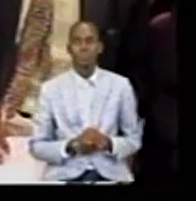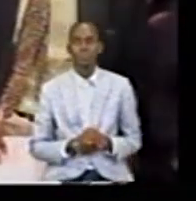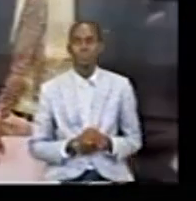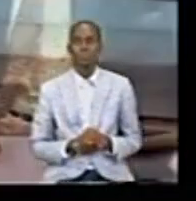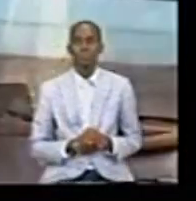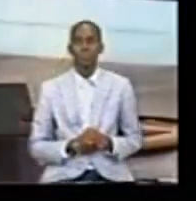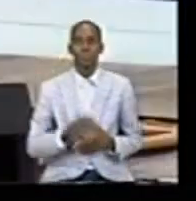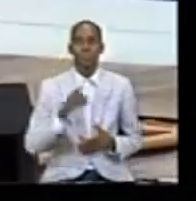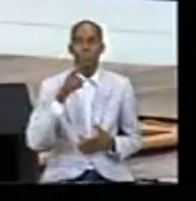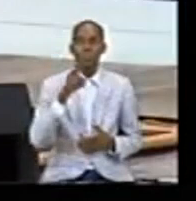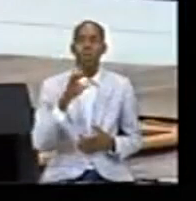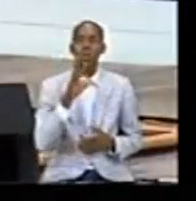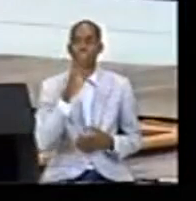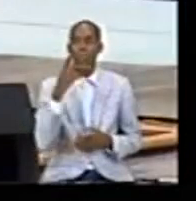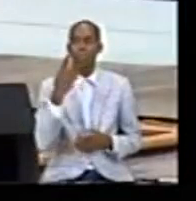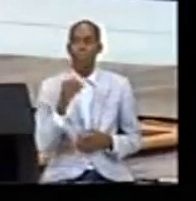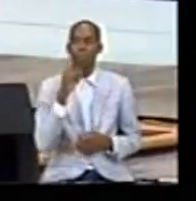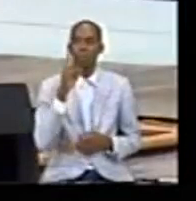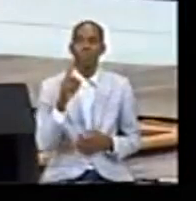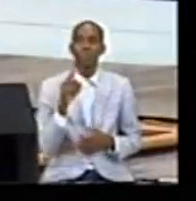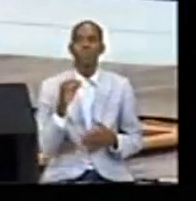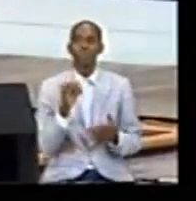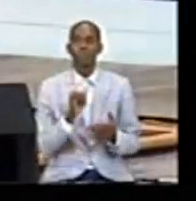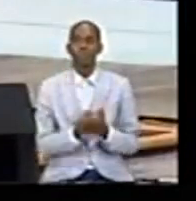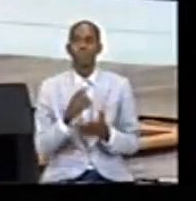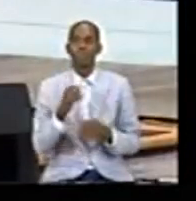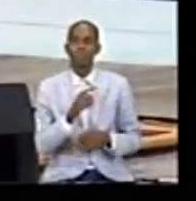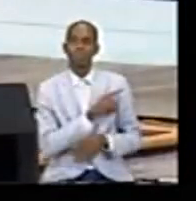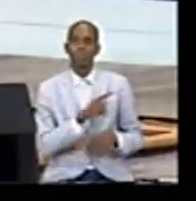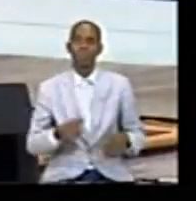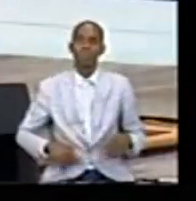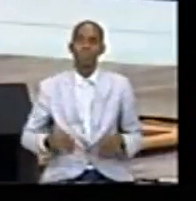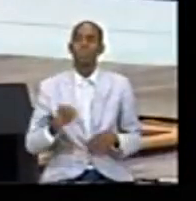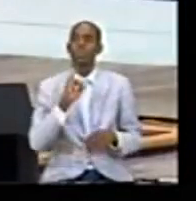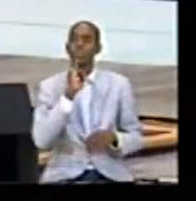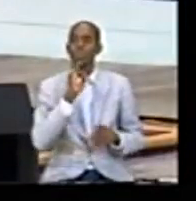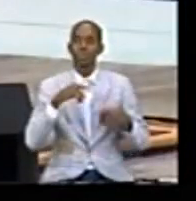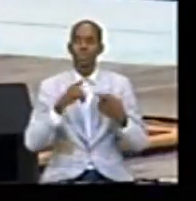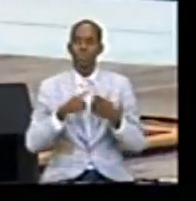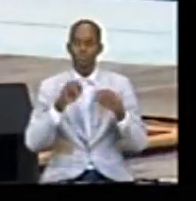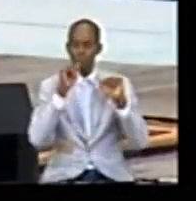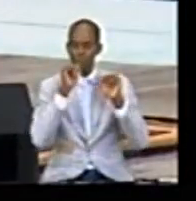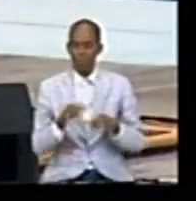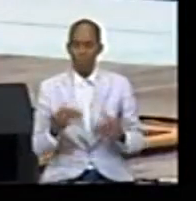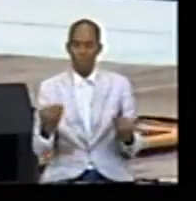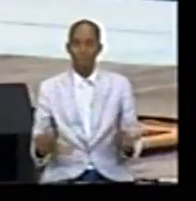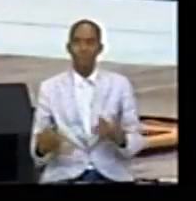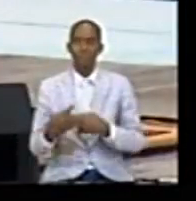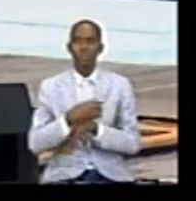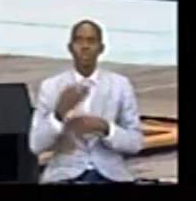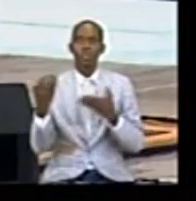You are the one that the Lord is going to bless in the service today.